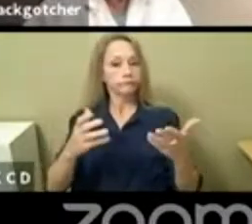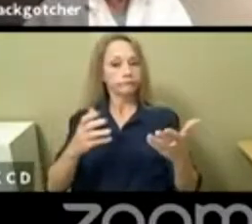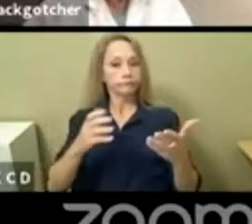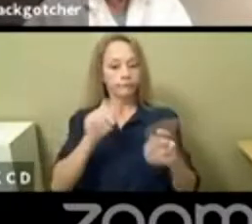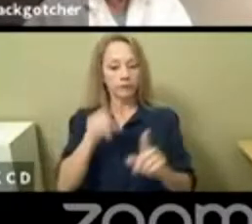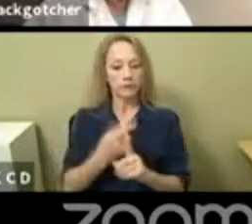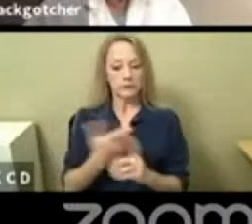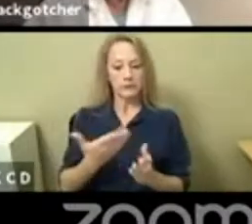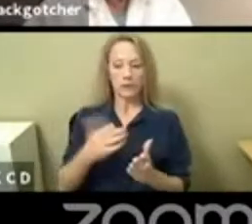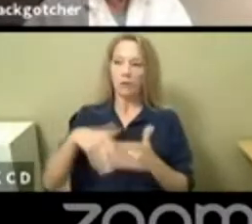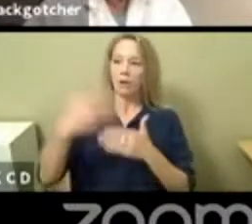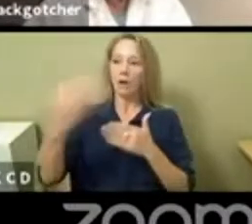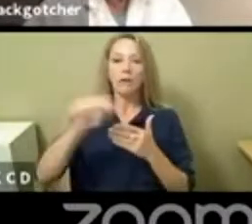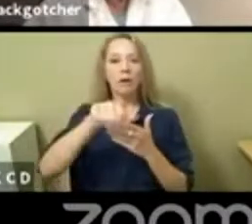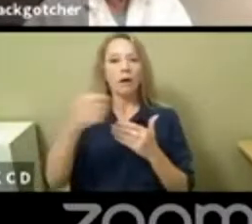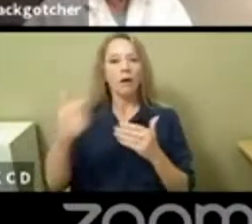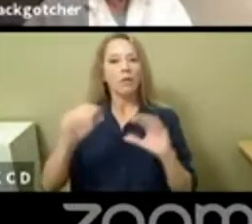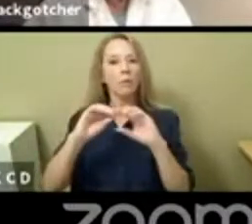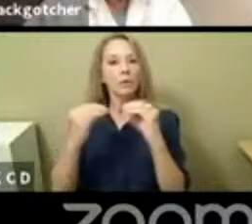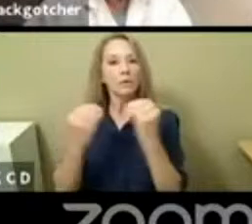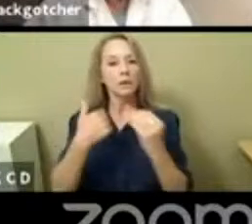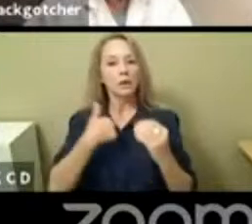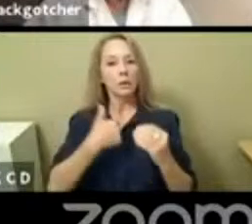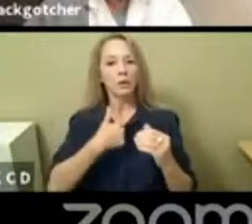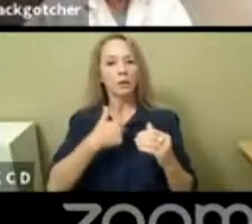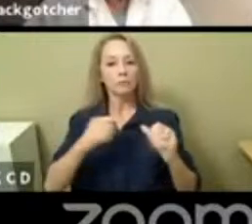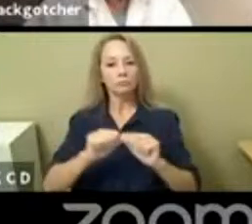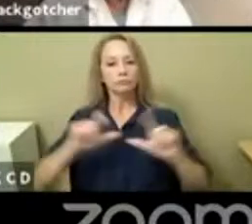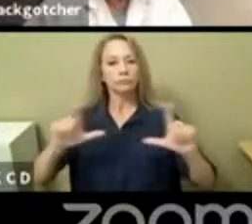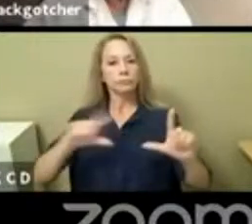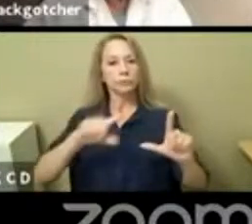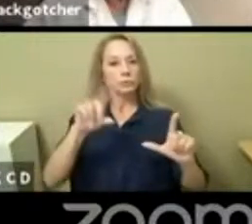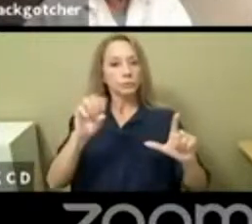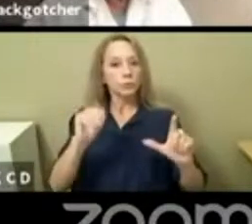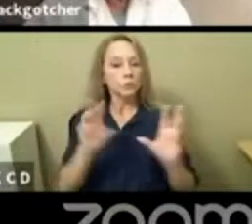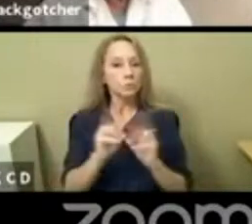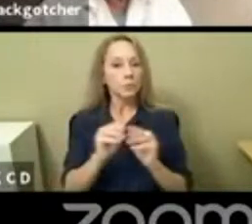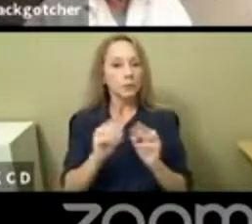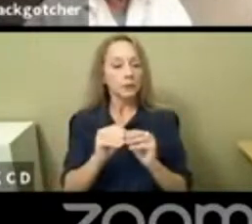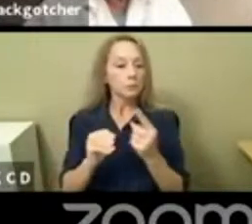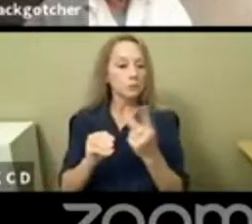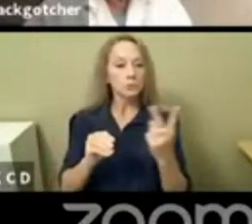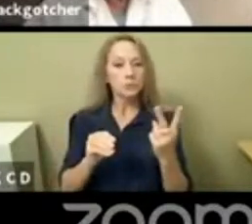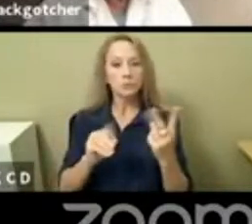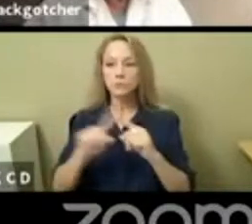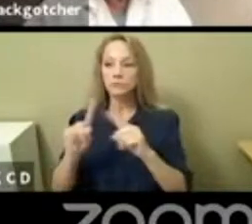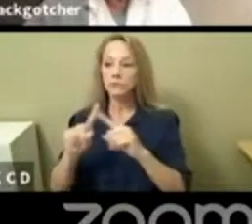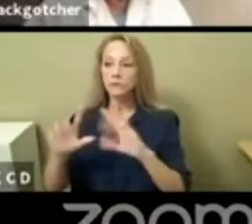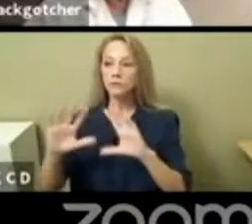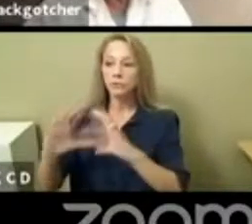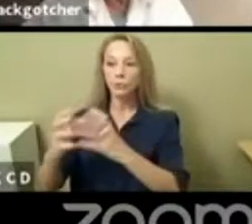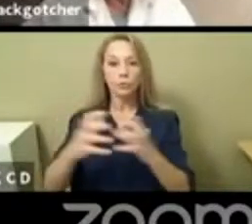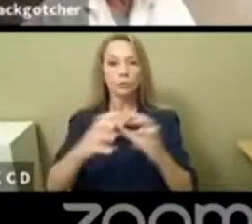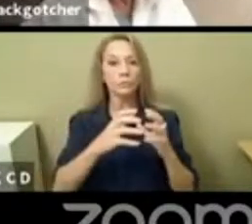where we do a Zoom meeting with one or two of us with other groups in the community, so that we get the word out. The